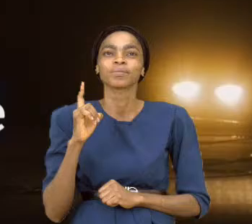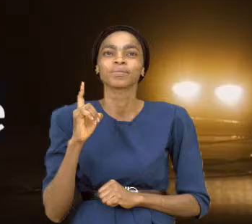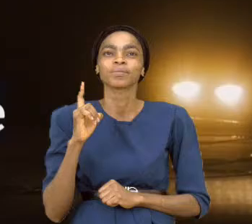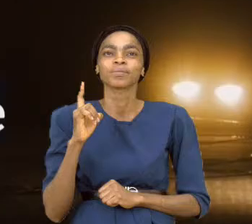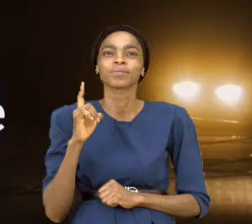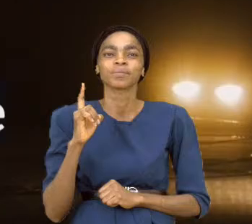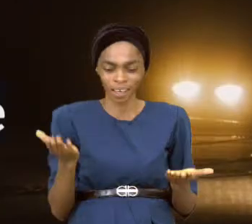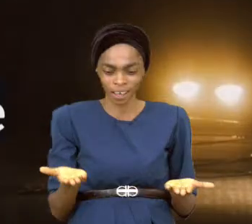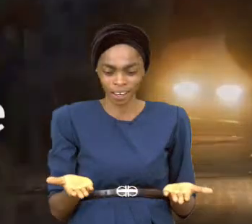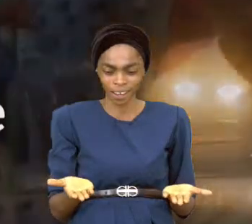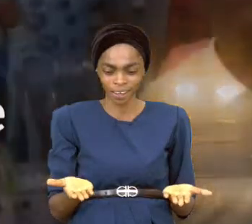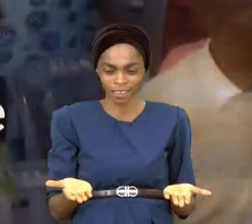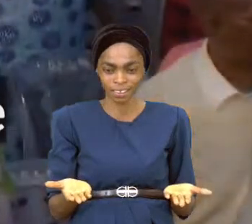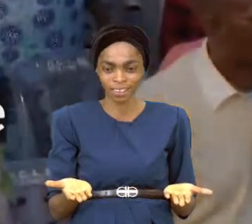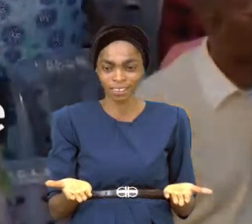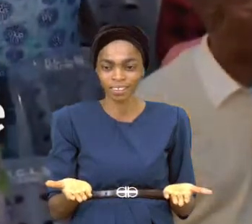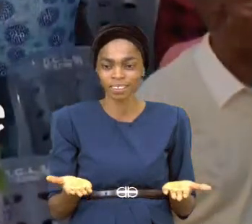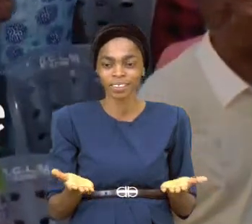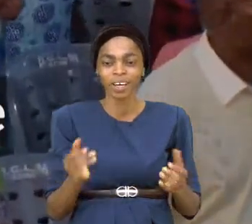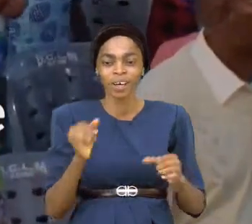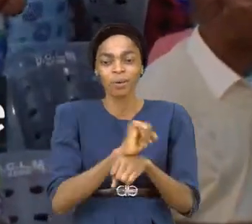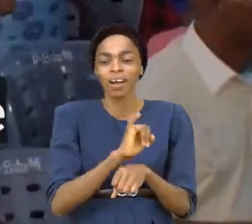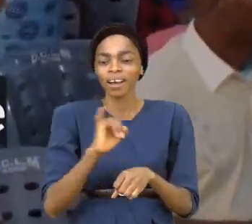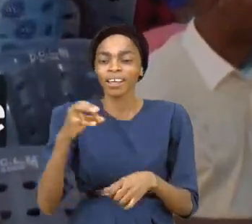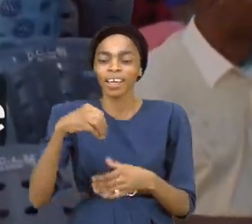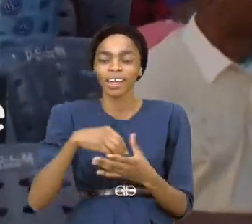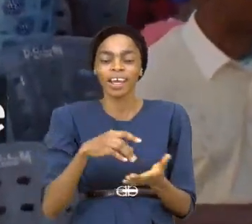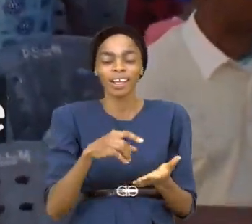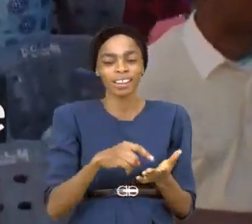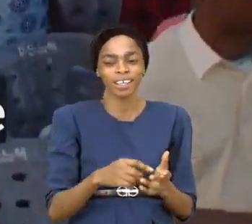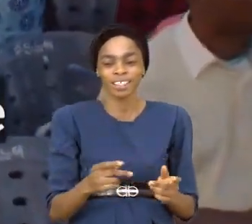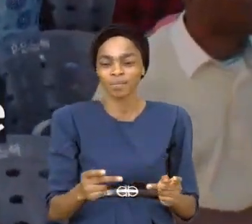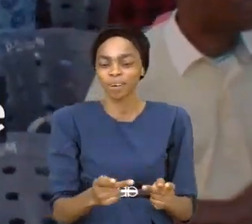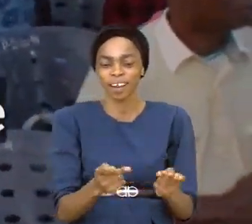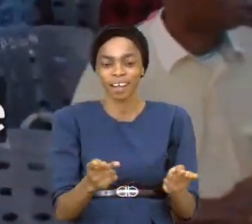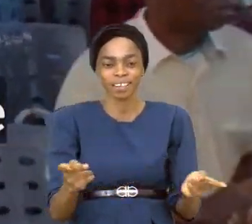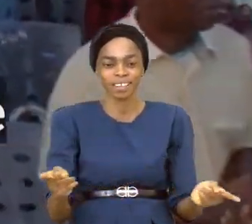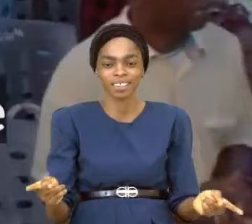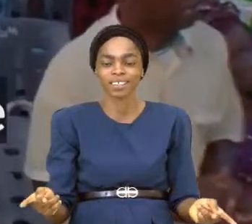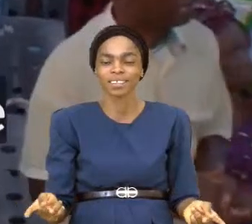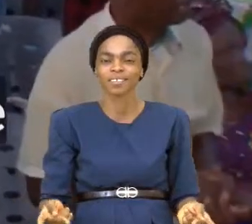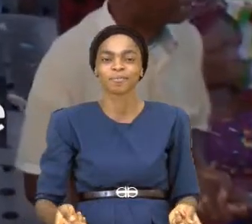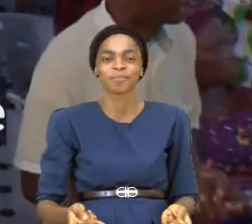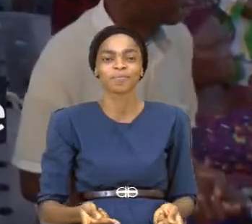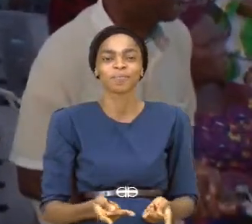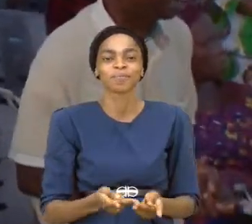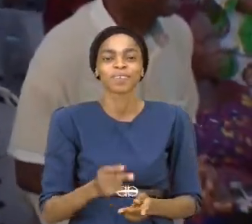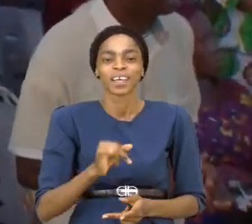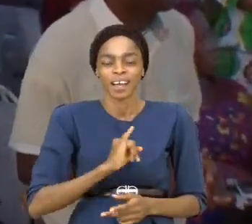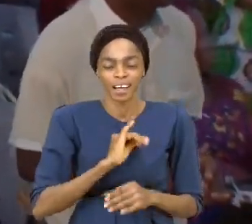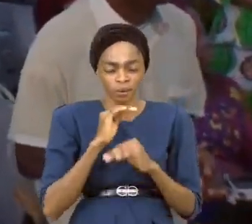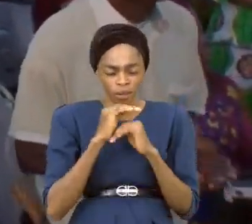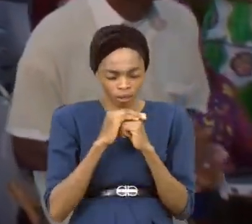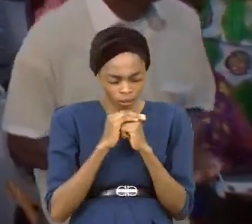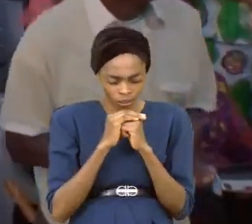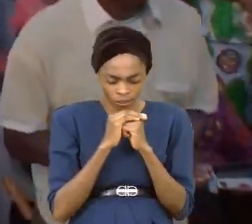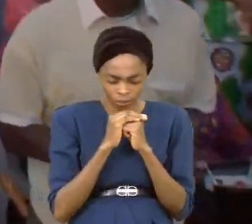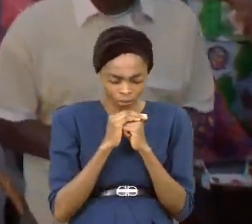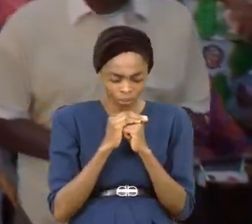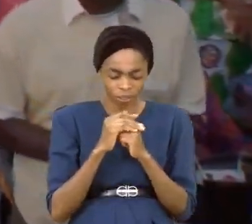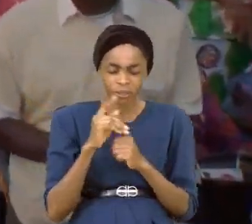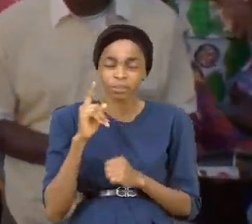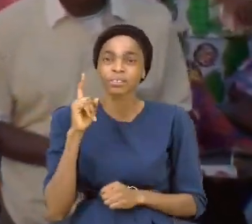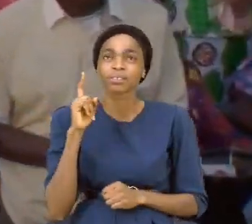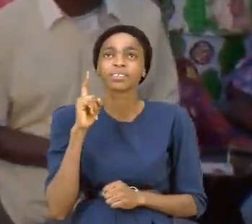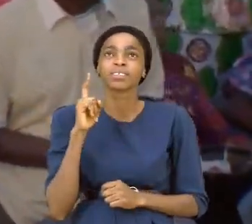You are here, and you're working in this place. I worship you.